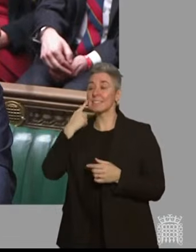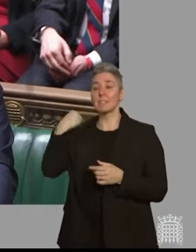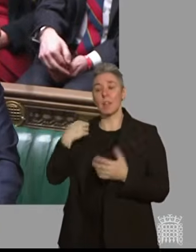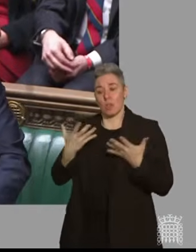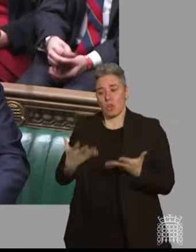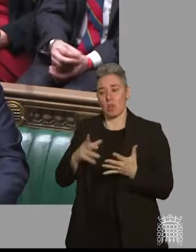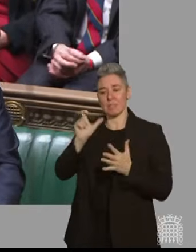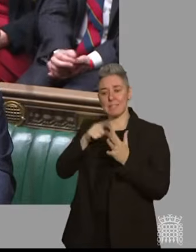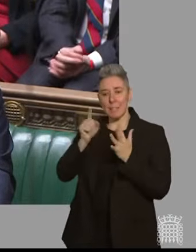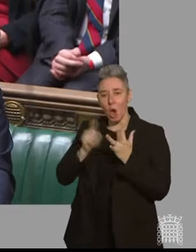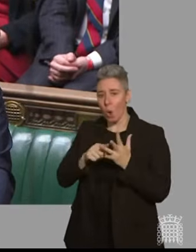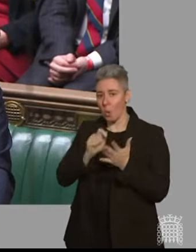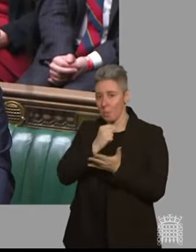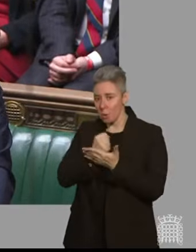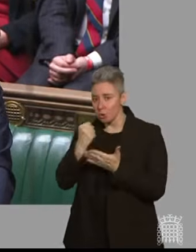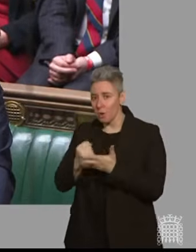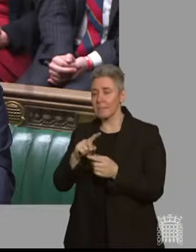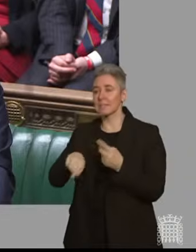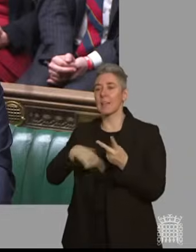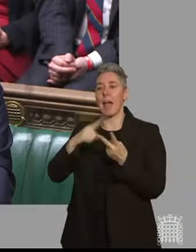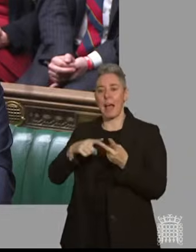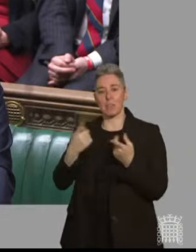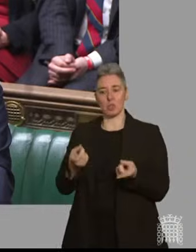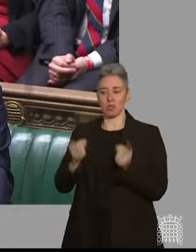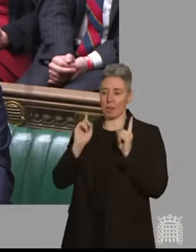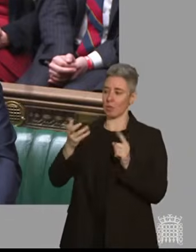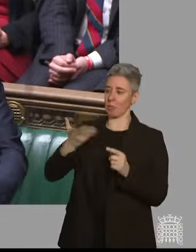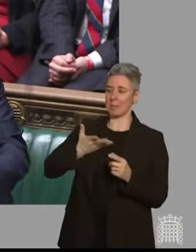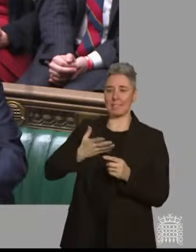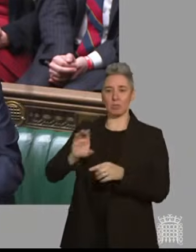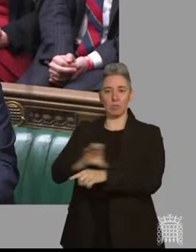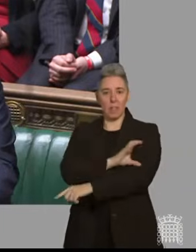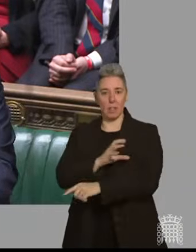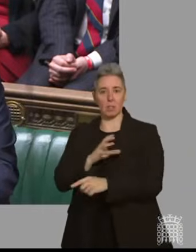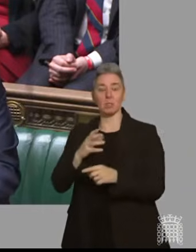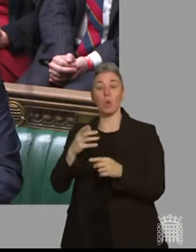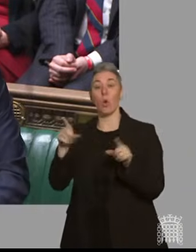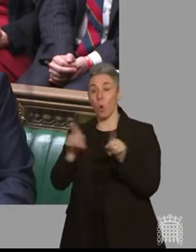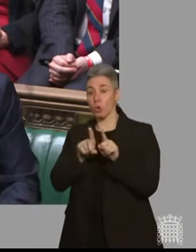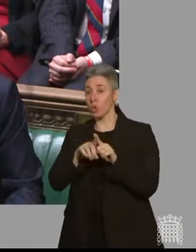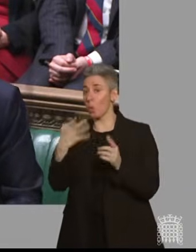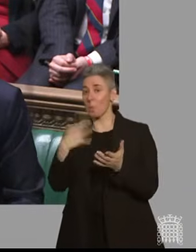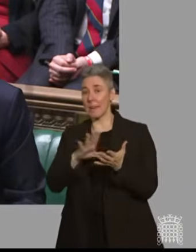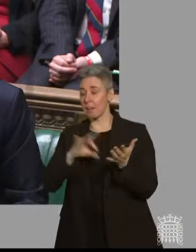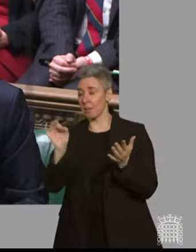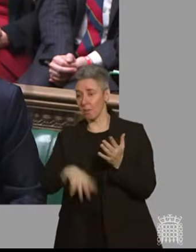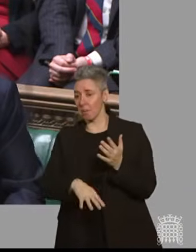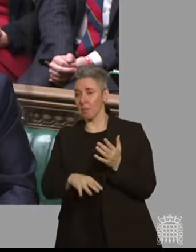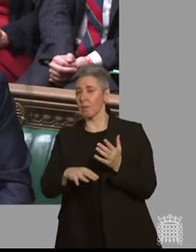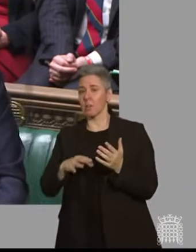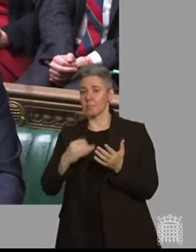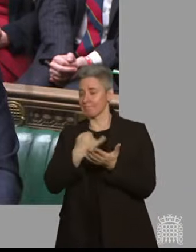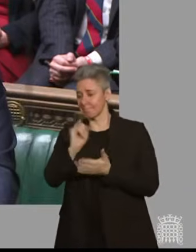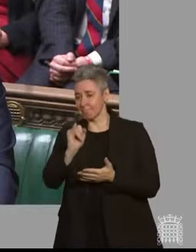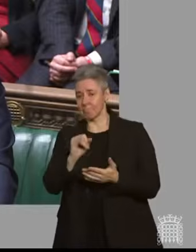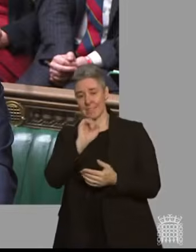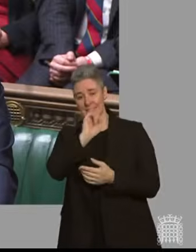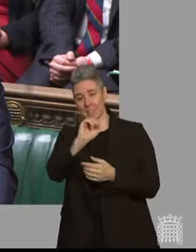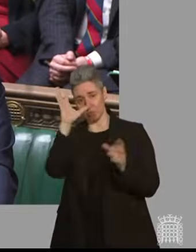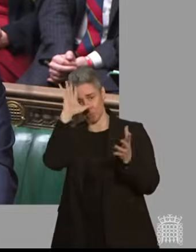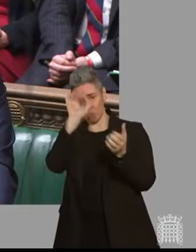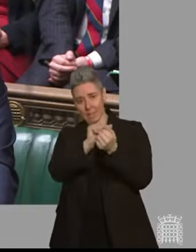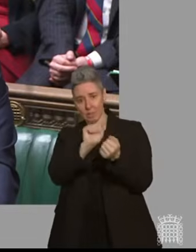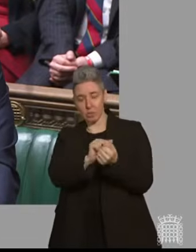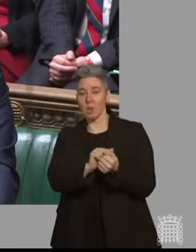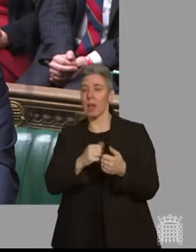at the department also refuted Mr. Staunton's recollection. Our focus and priority is delivering justice and